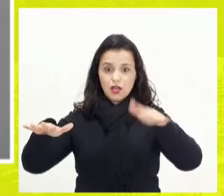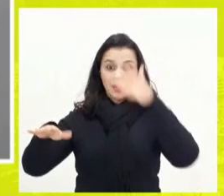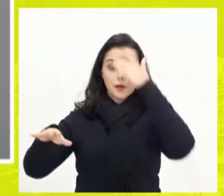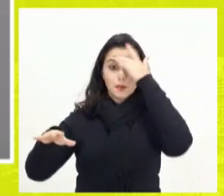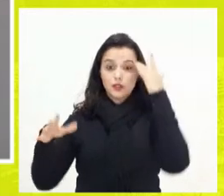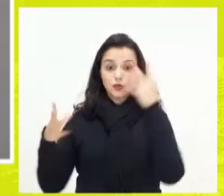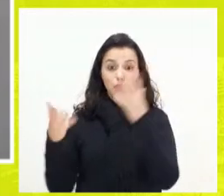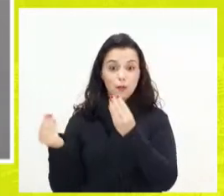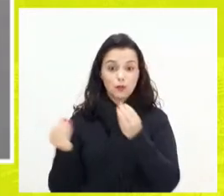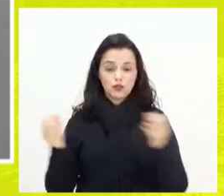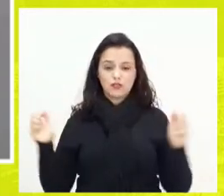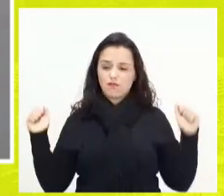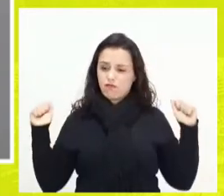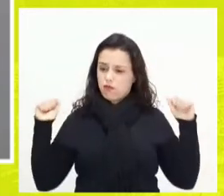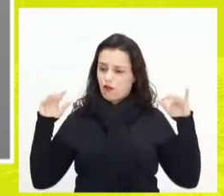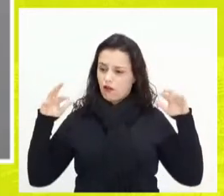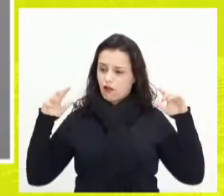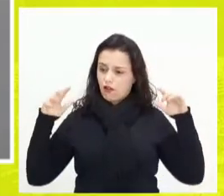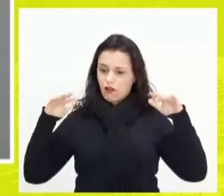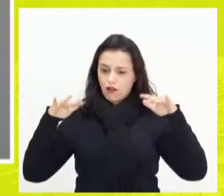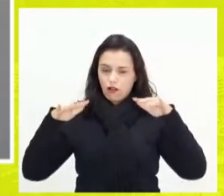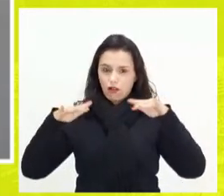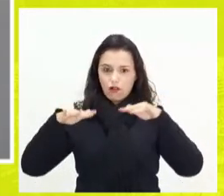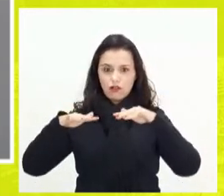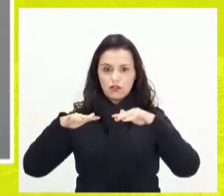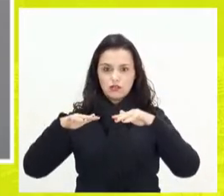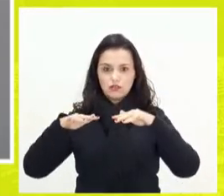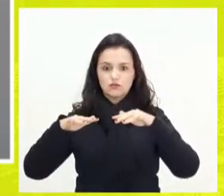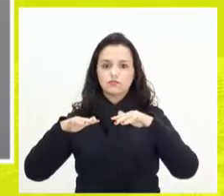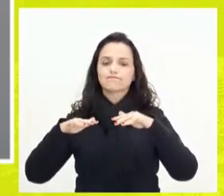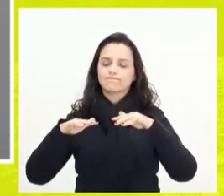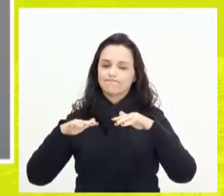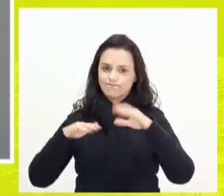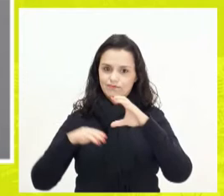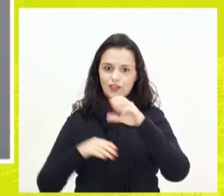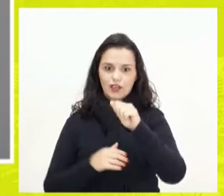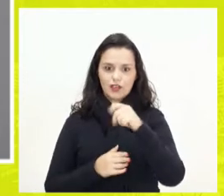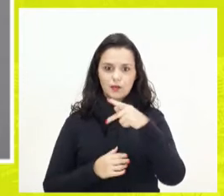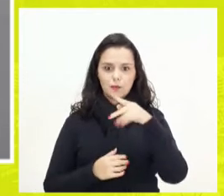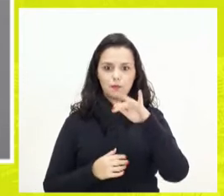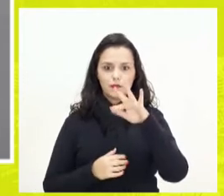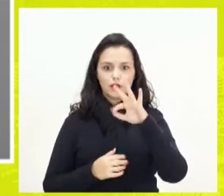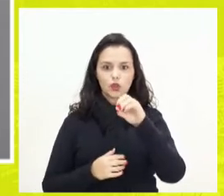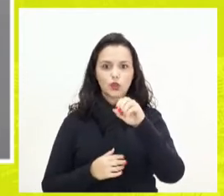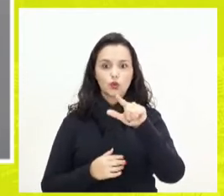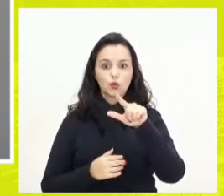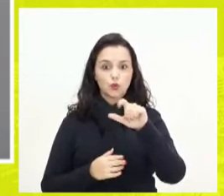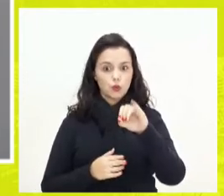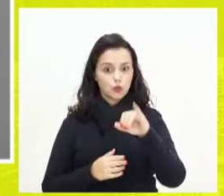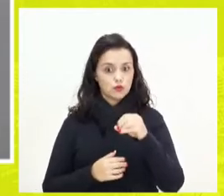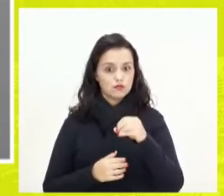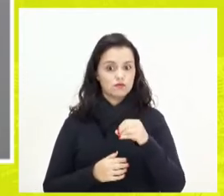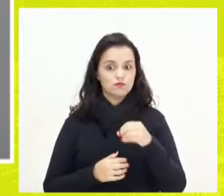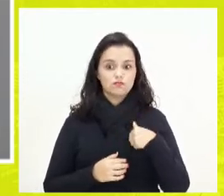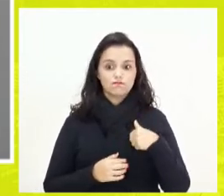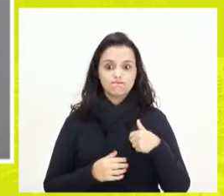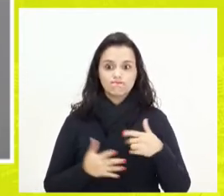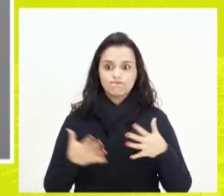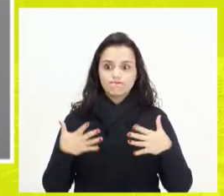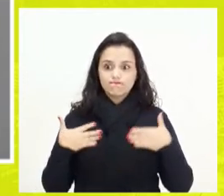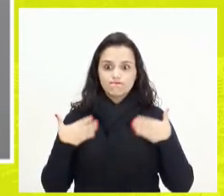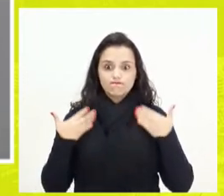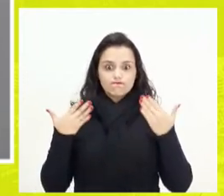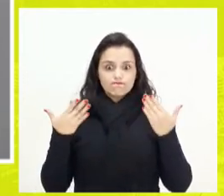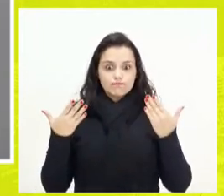those thousands of people to that that garden in front of the capitol i